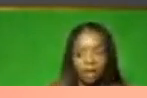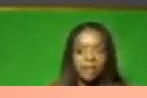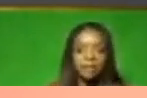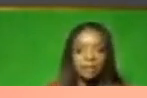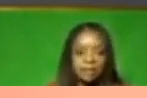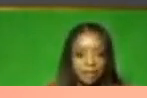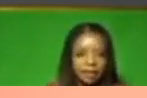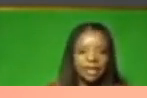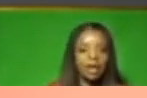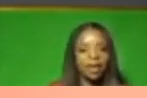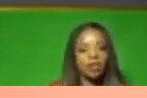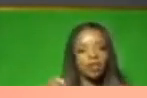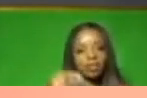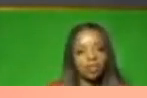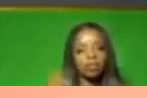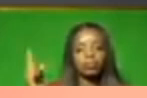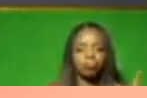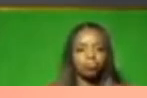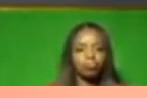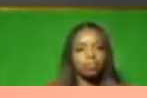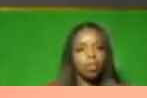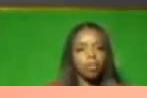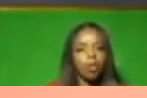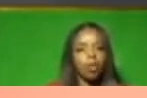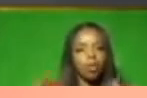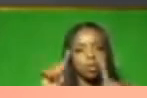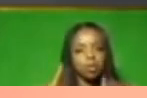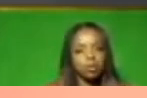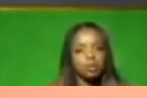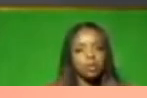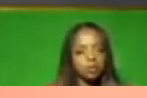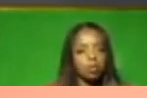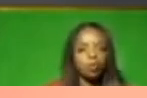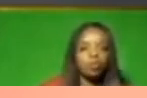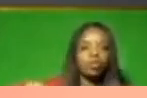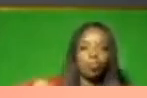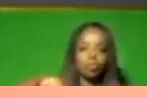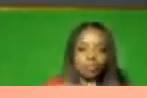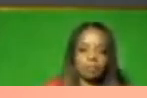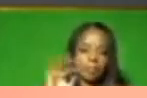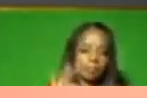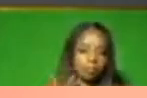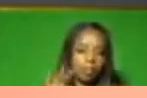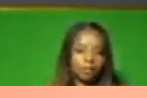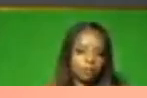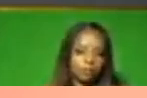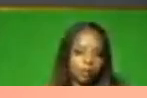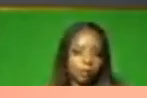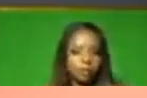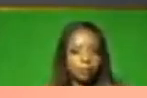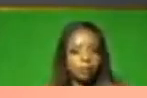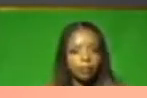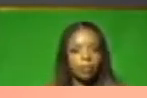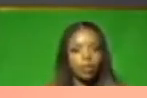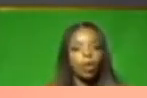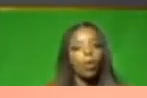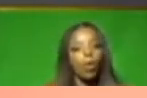tourism more specifically. Operation